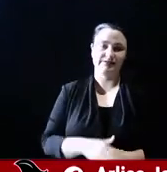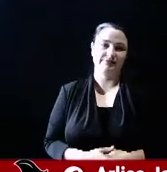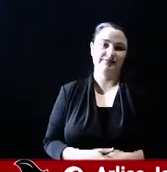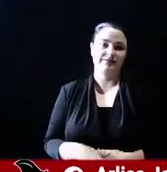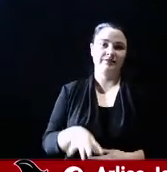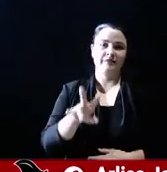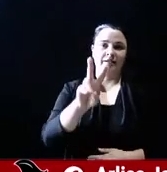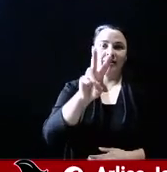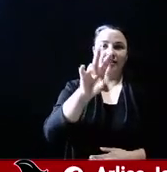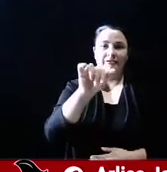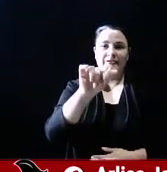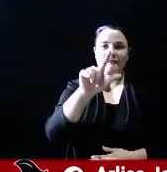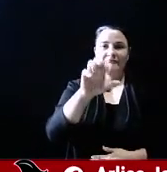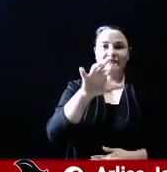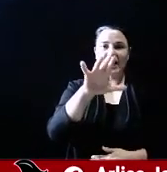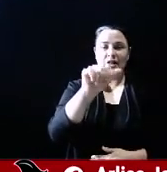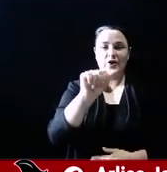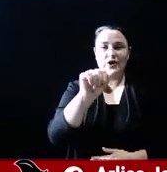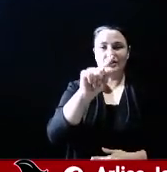Valerie Eunice Torres,